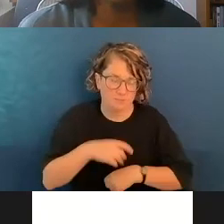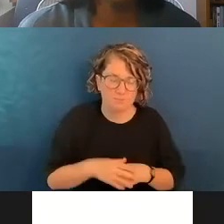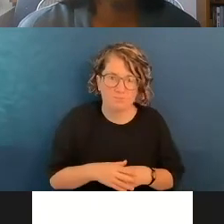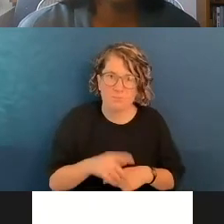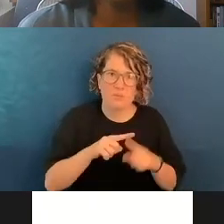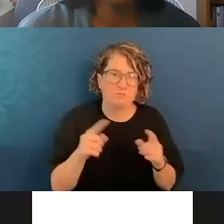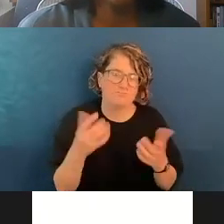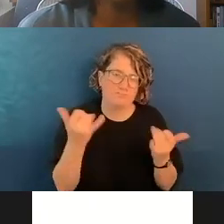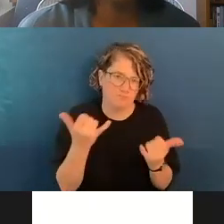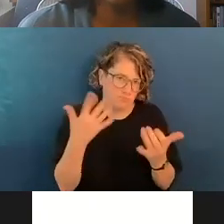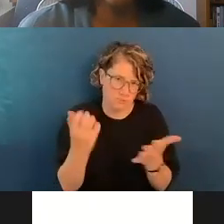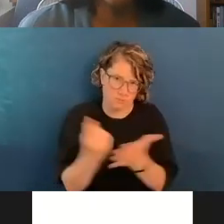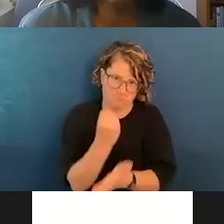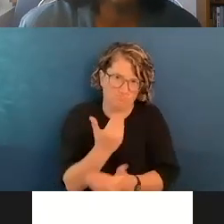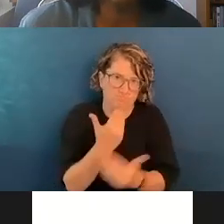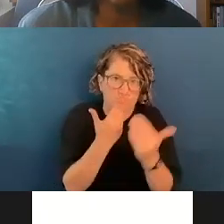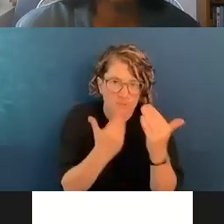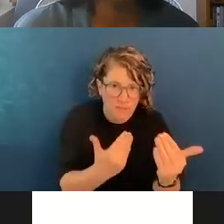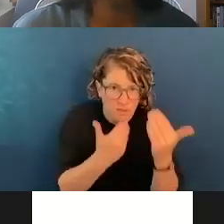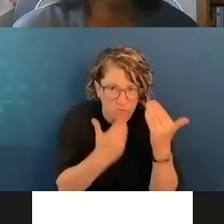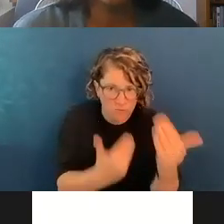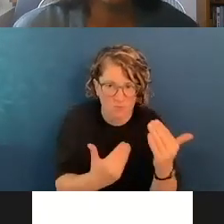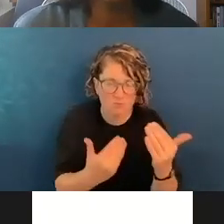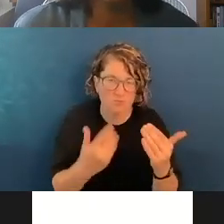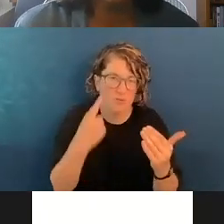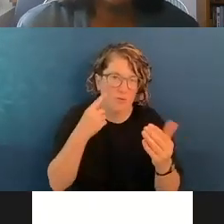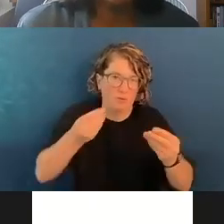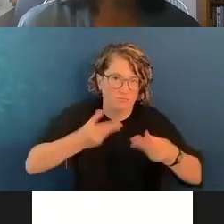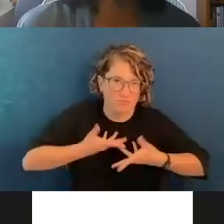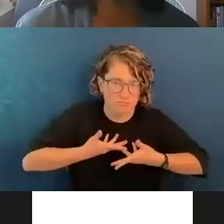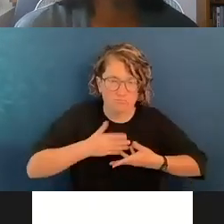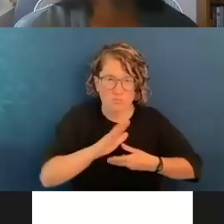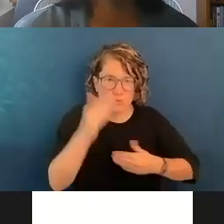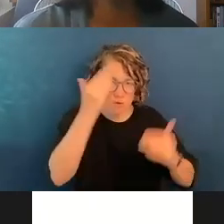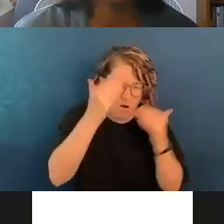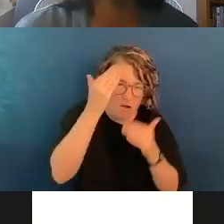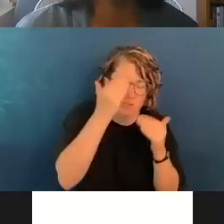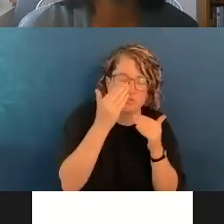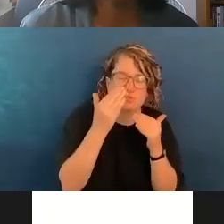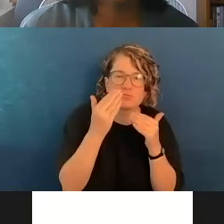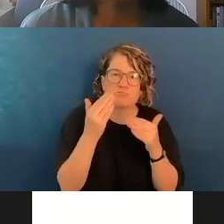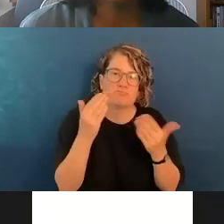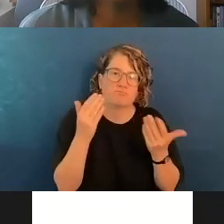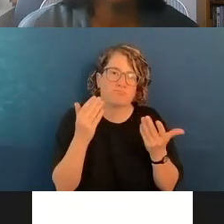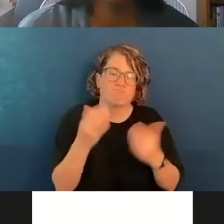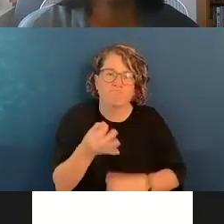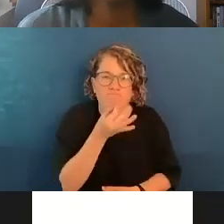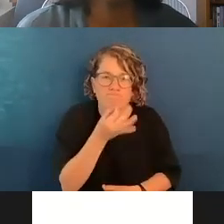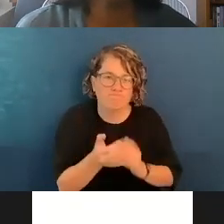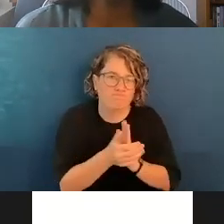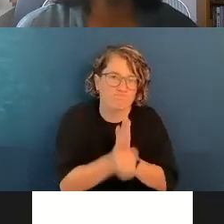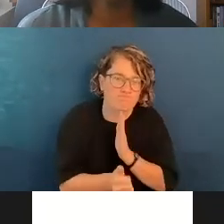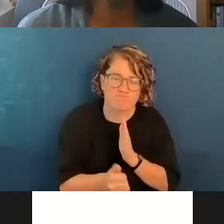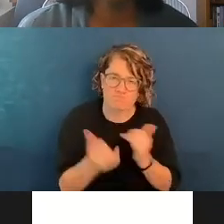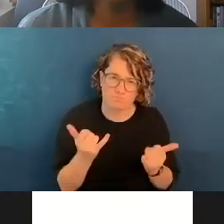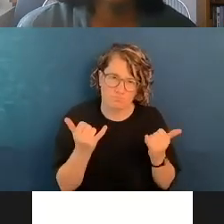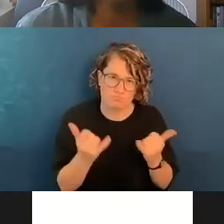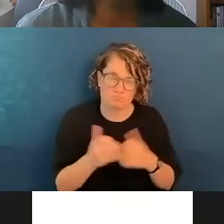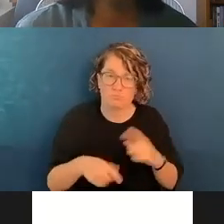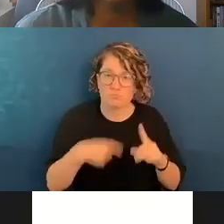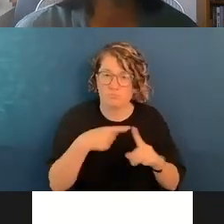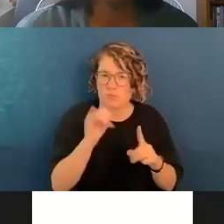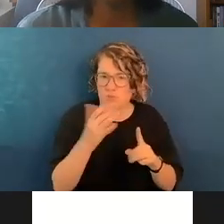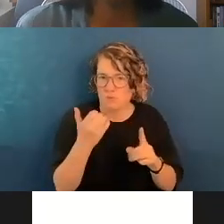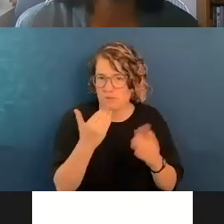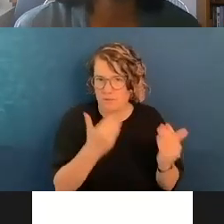your insights, knowledge, and gifts with us this morning. I also want to thank our ASL interpreters, Lily and